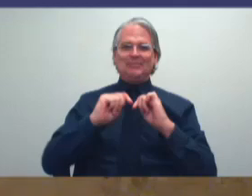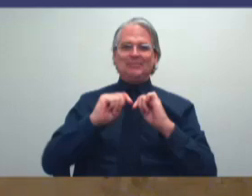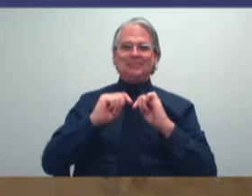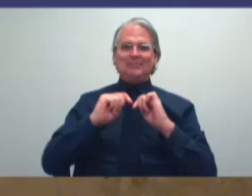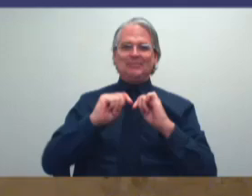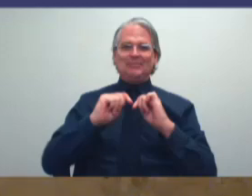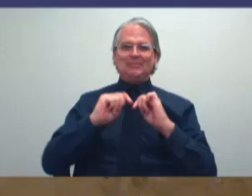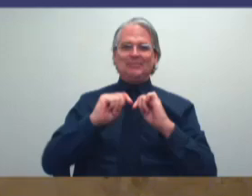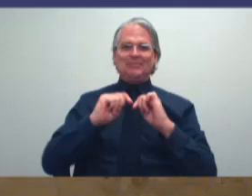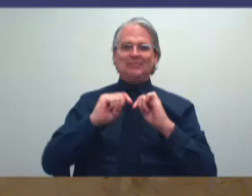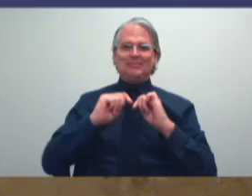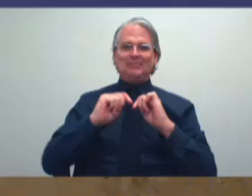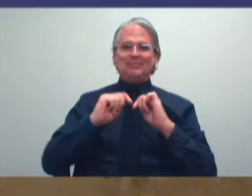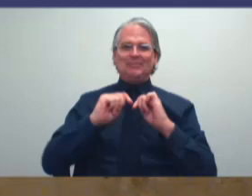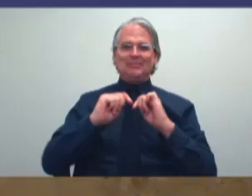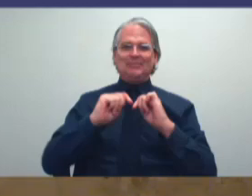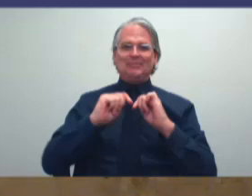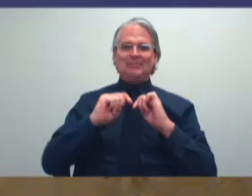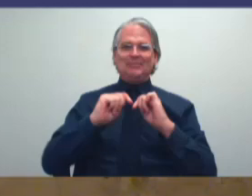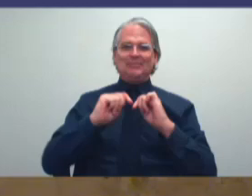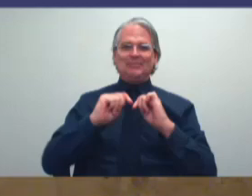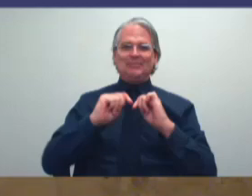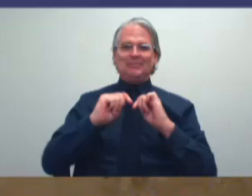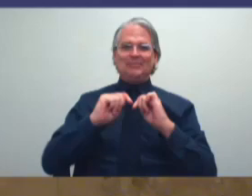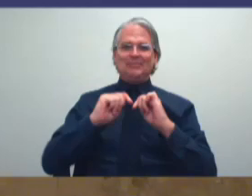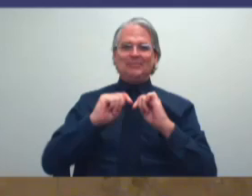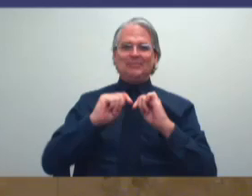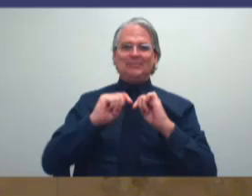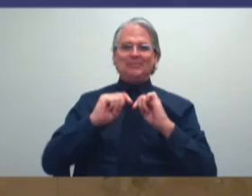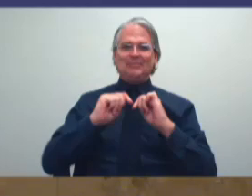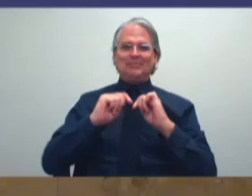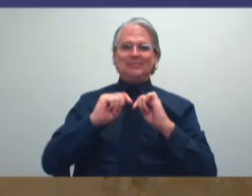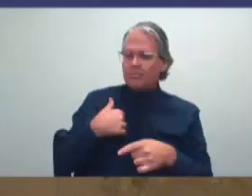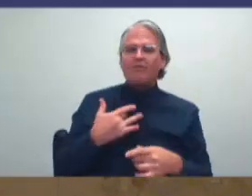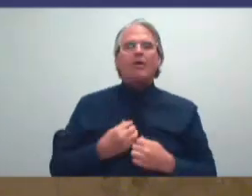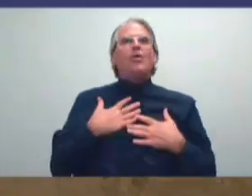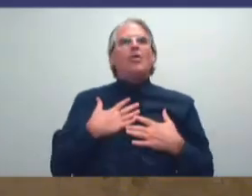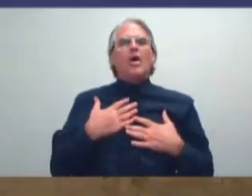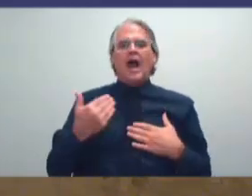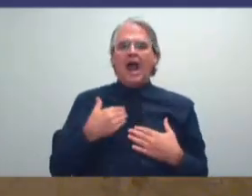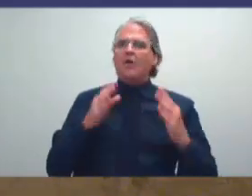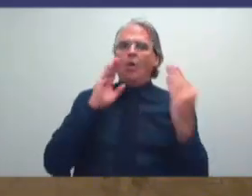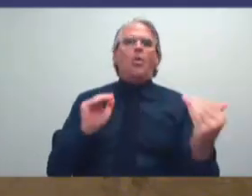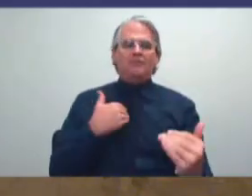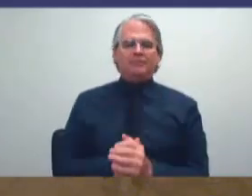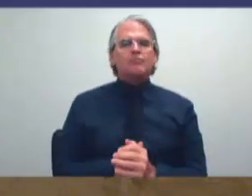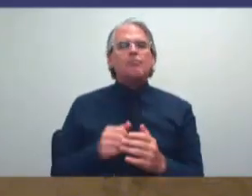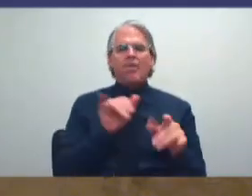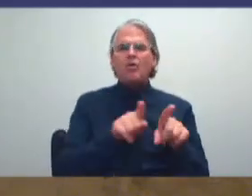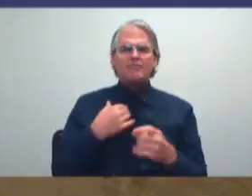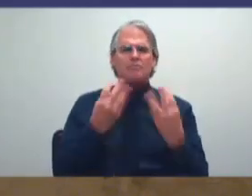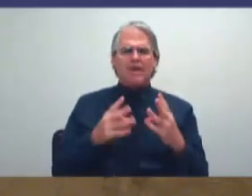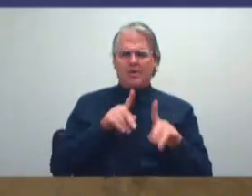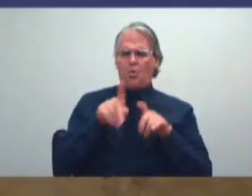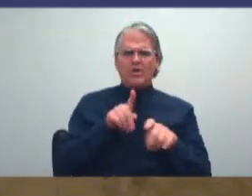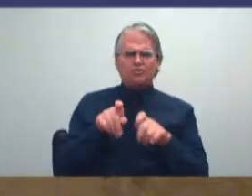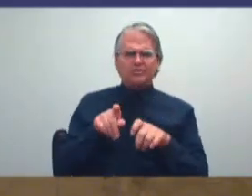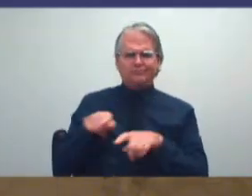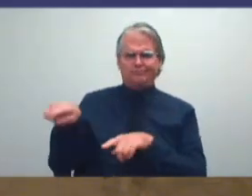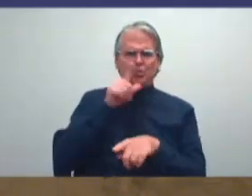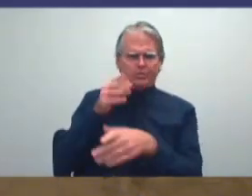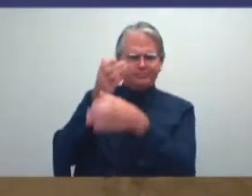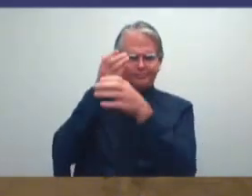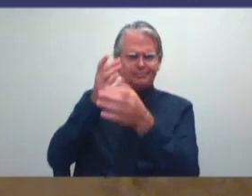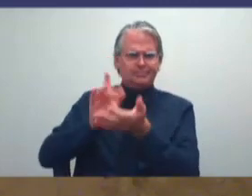just conversations and questions asking our medical community, and that's really what it is. And then we started to feel like